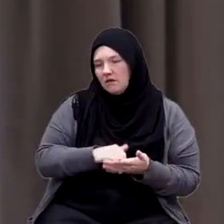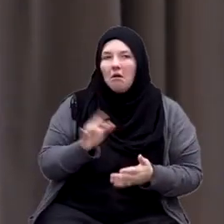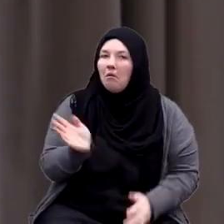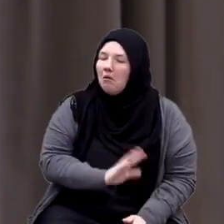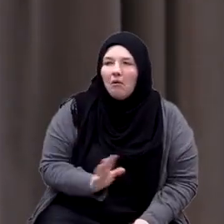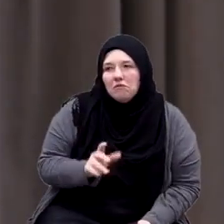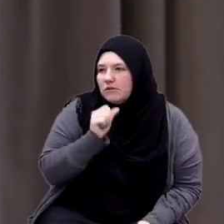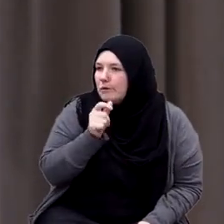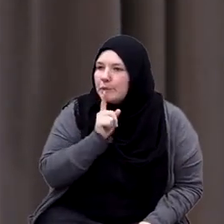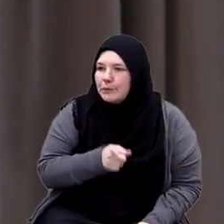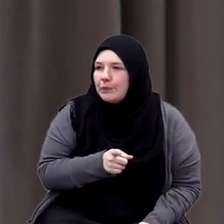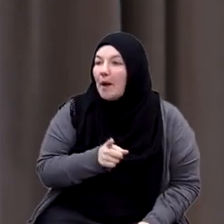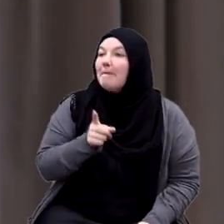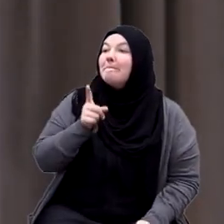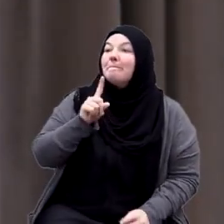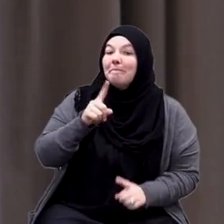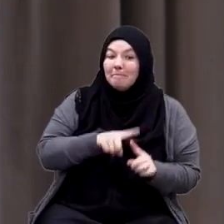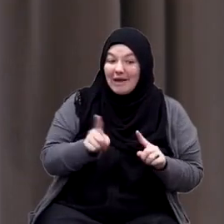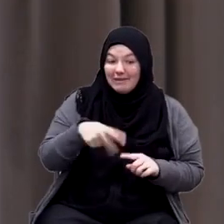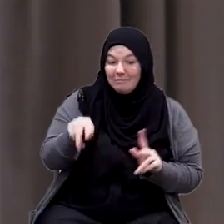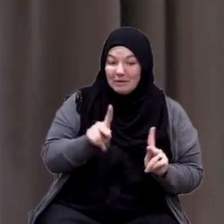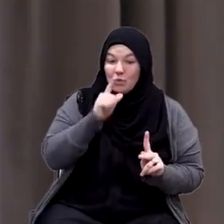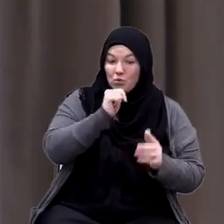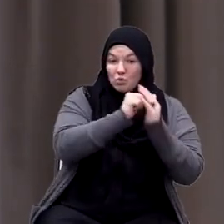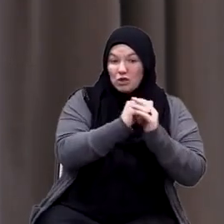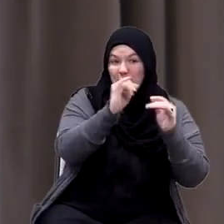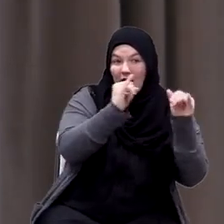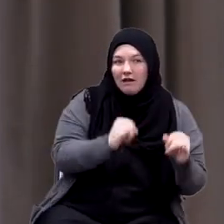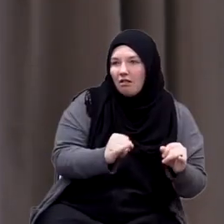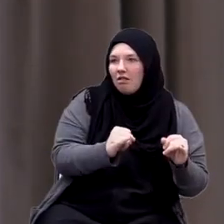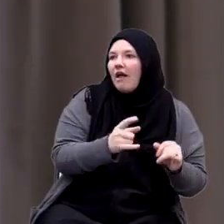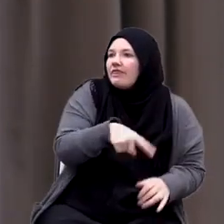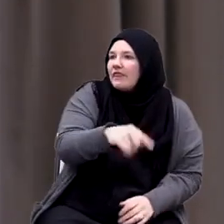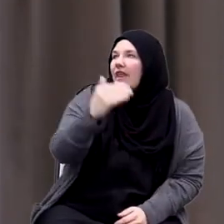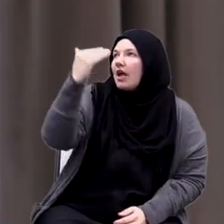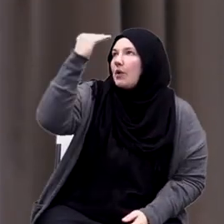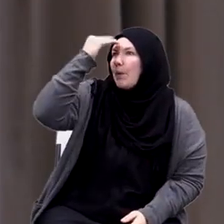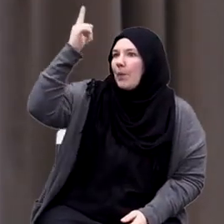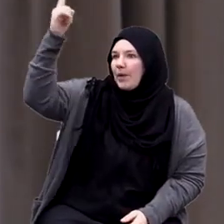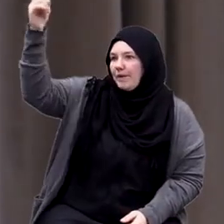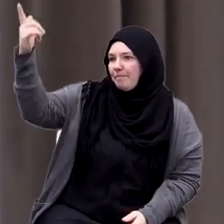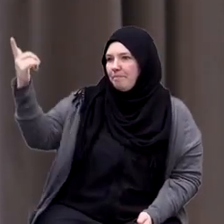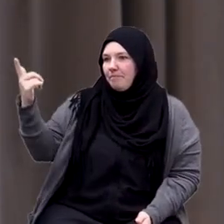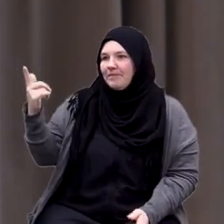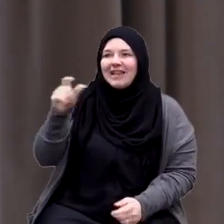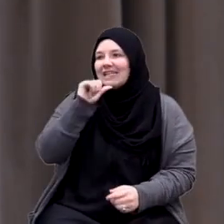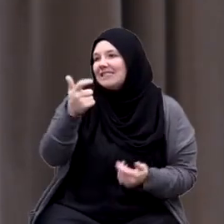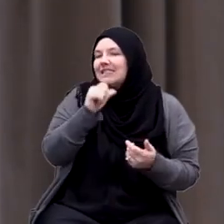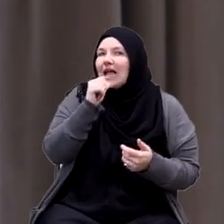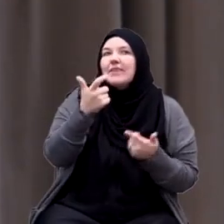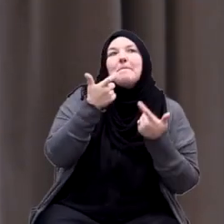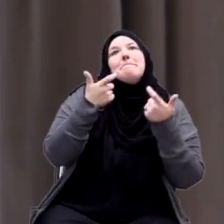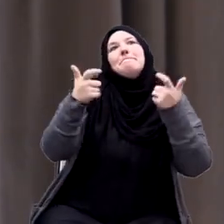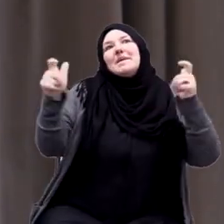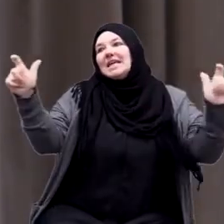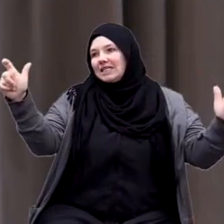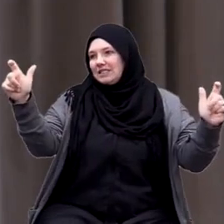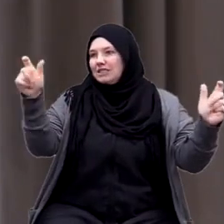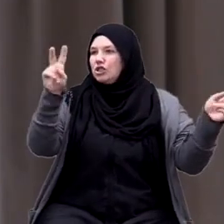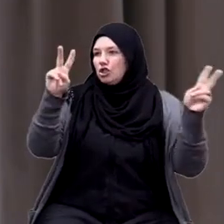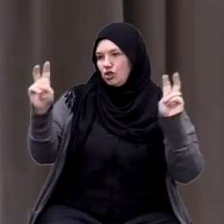creator or as the creator is not the biggest issue, but it is